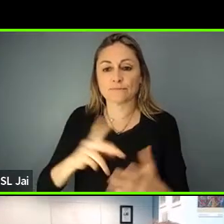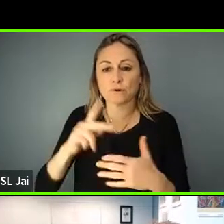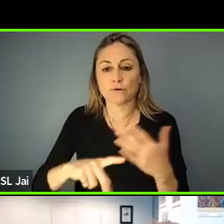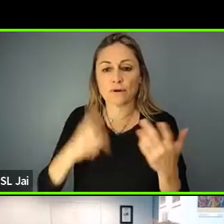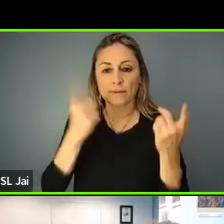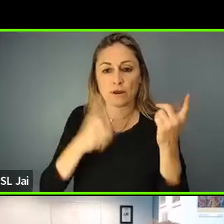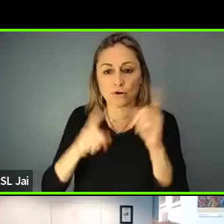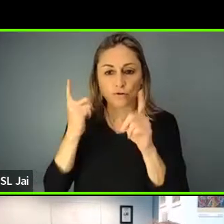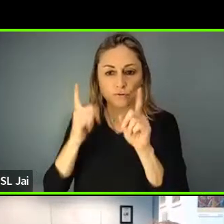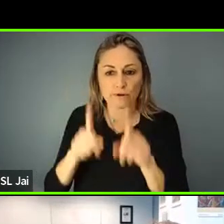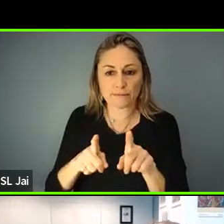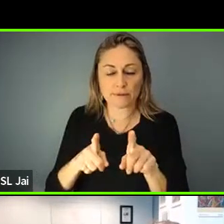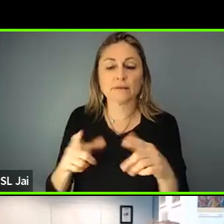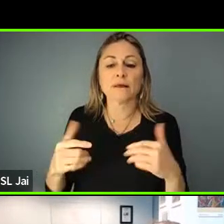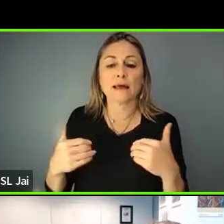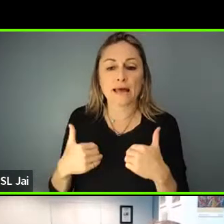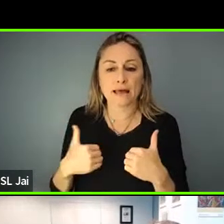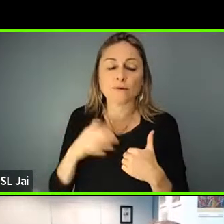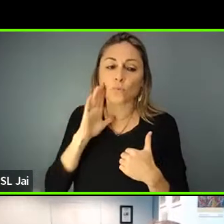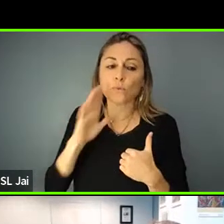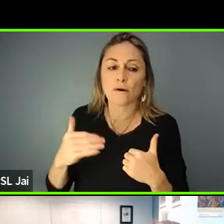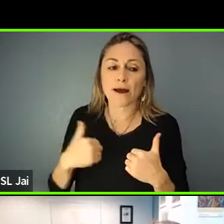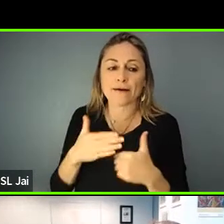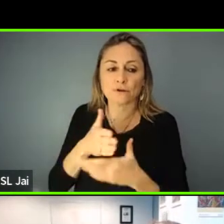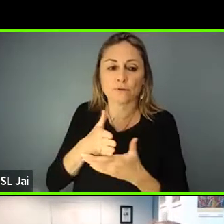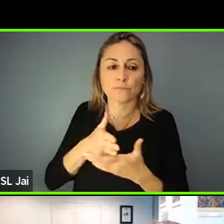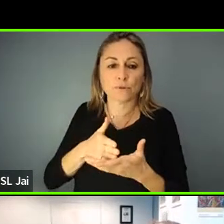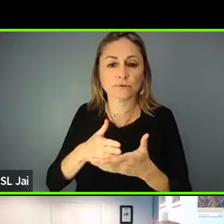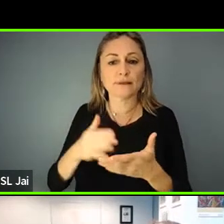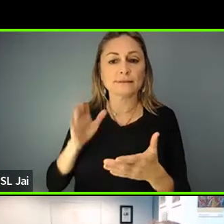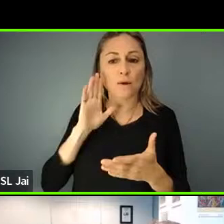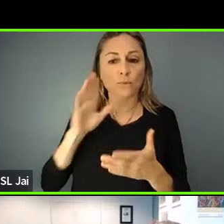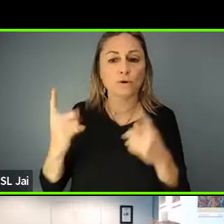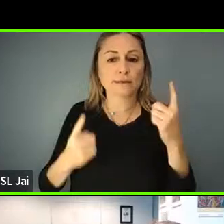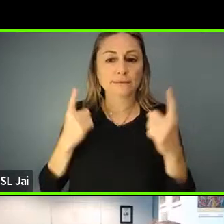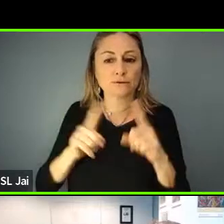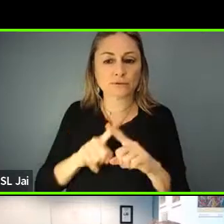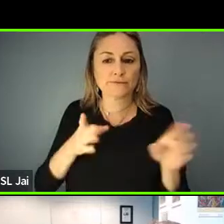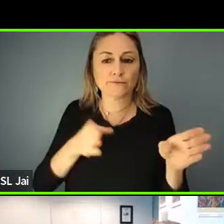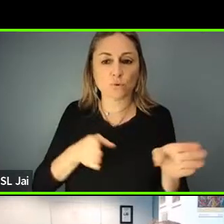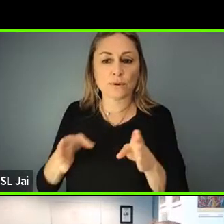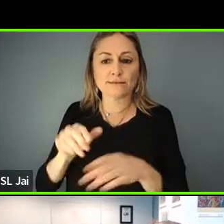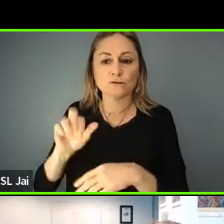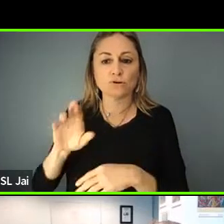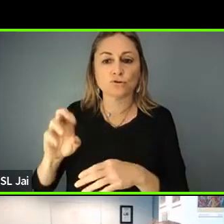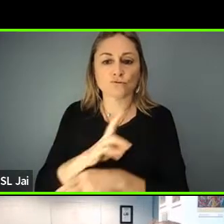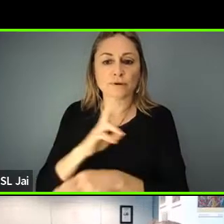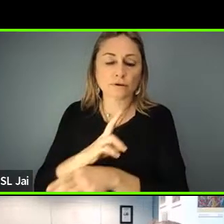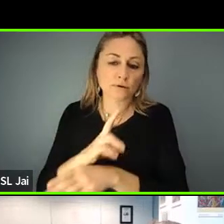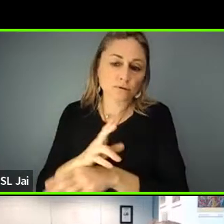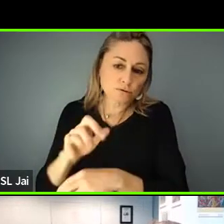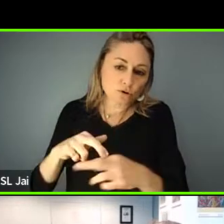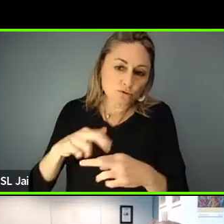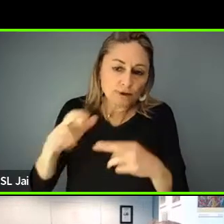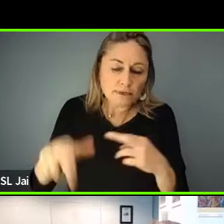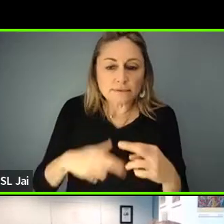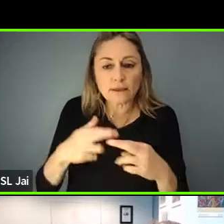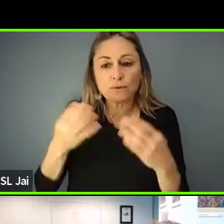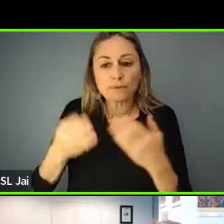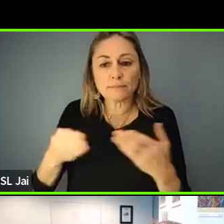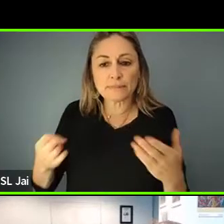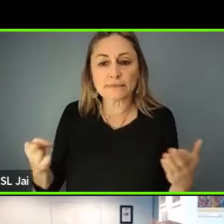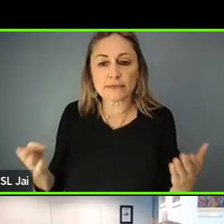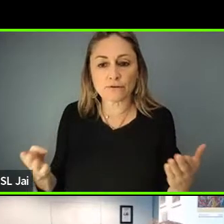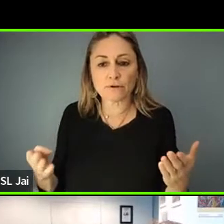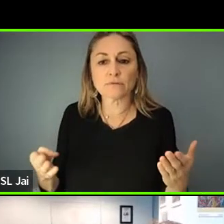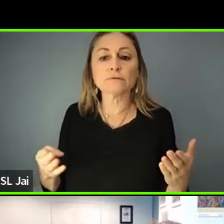does have or will have a component that will consider ways to reuse or recycle those materials. So